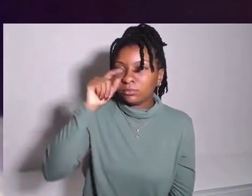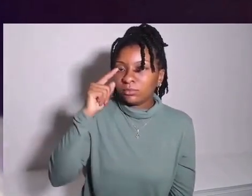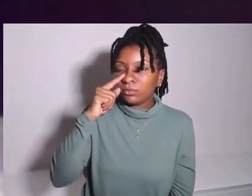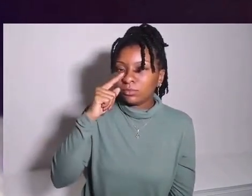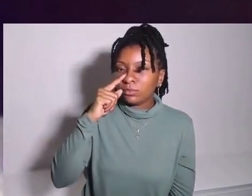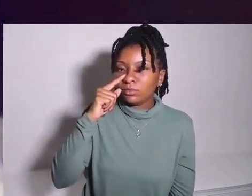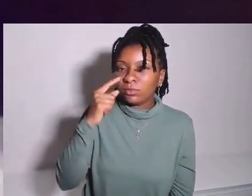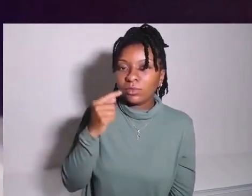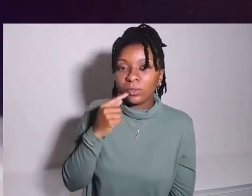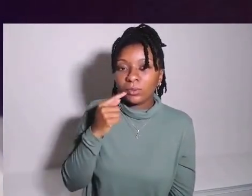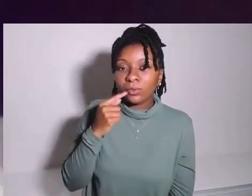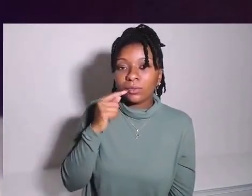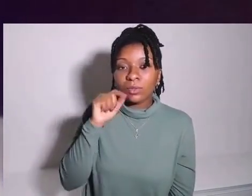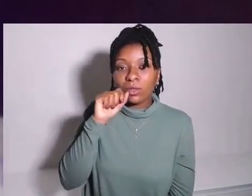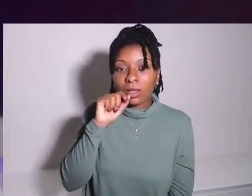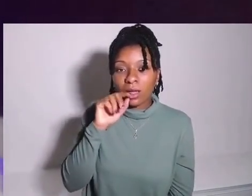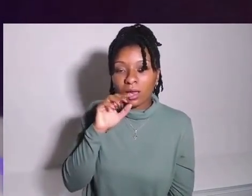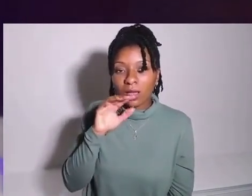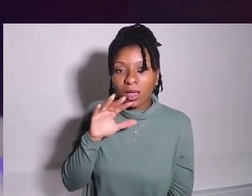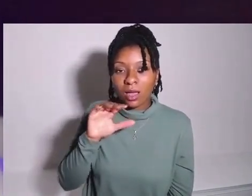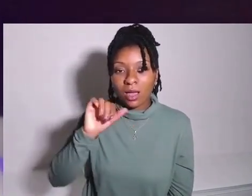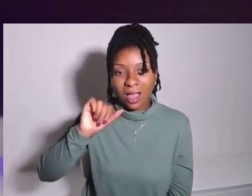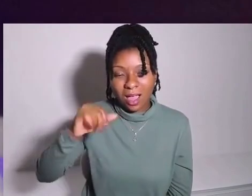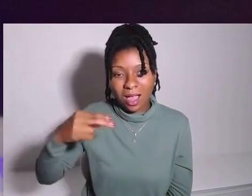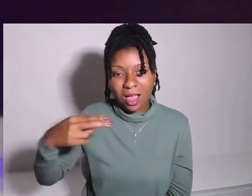please exhale with a ha.